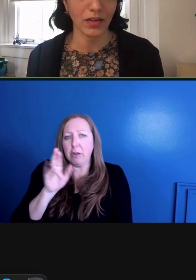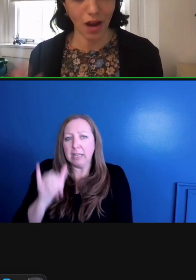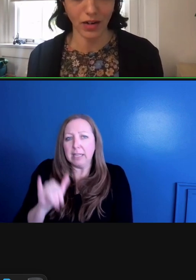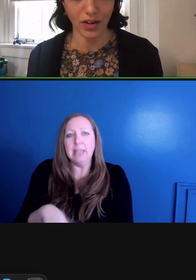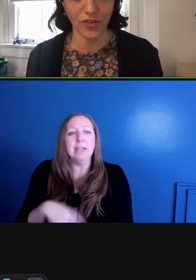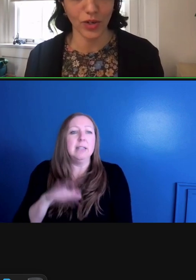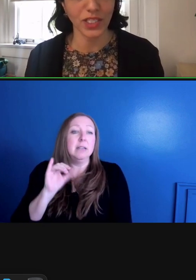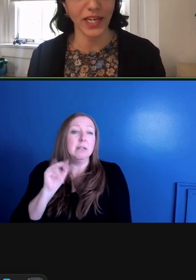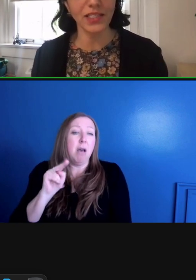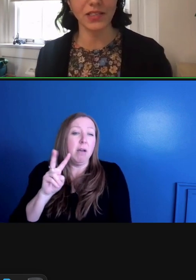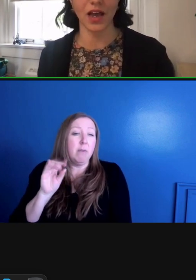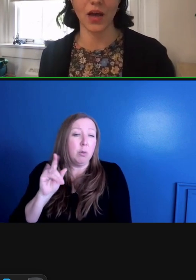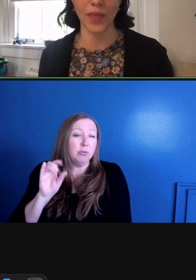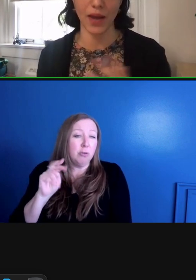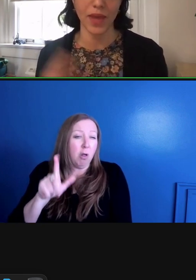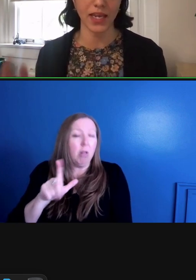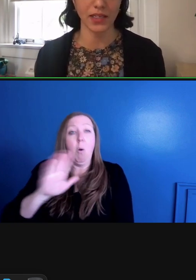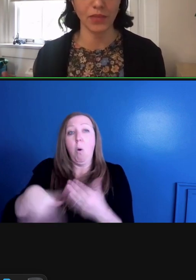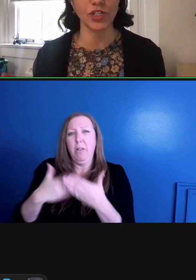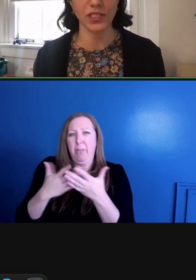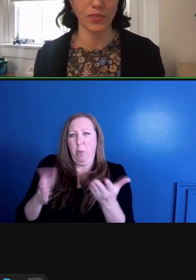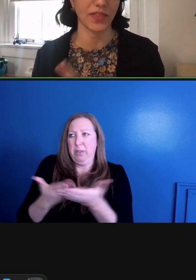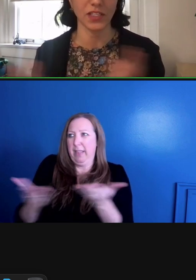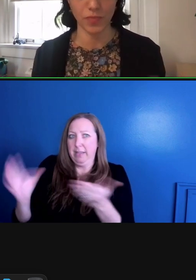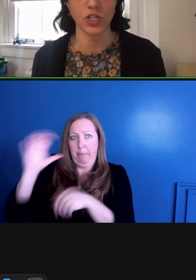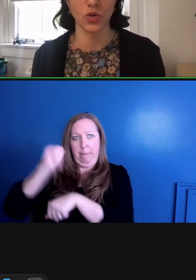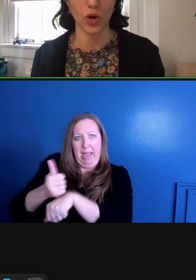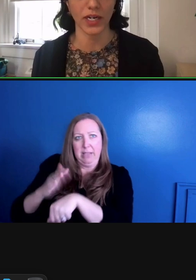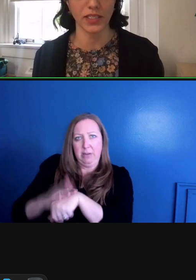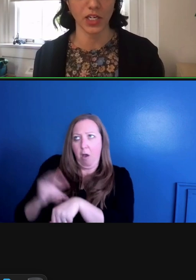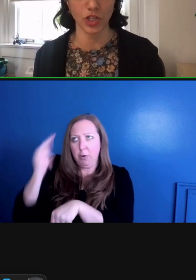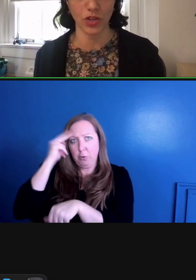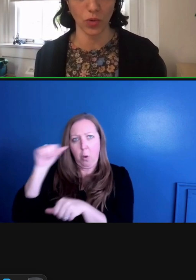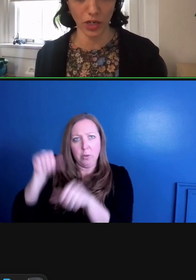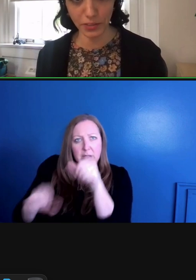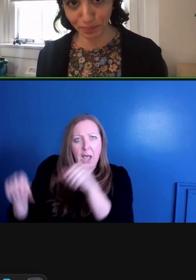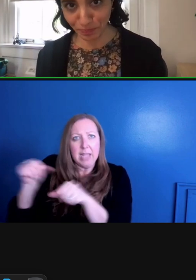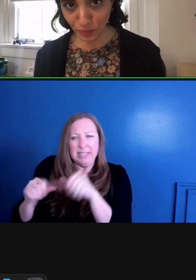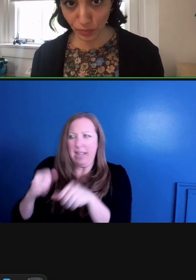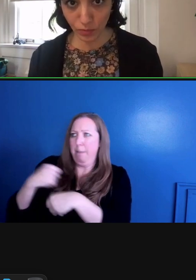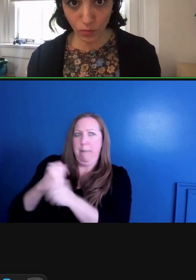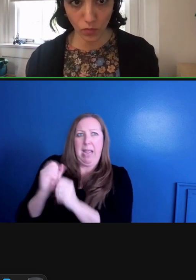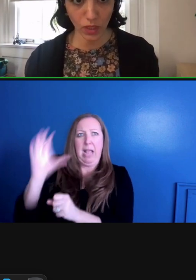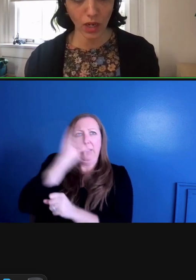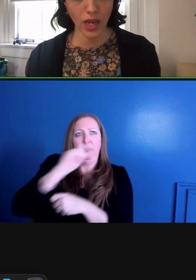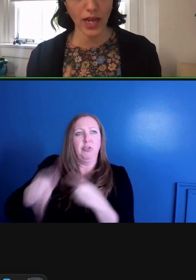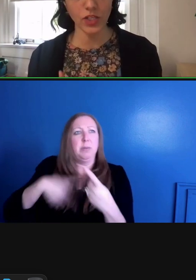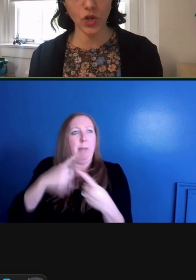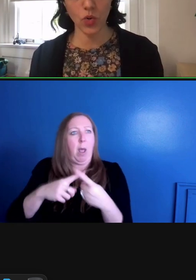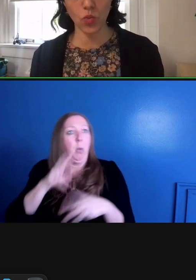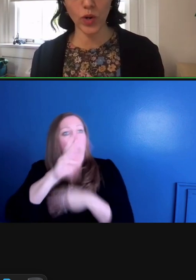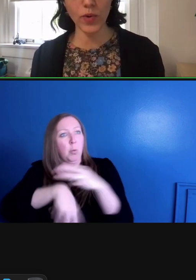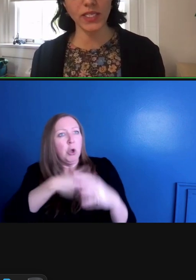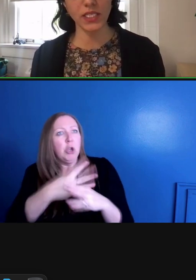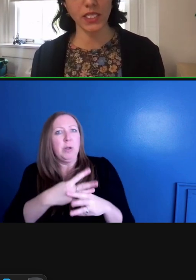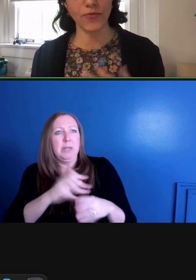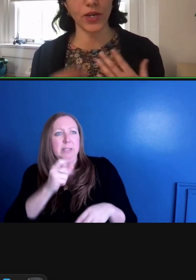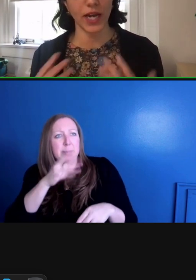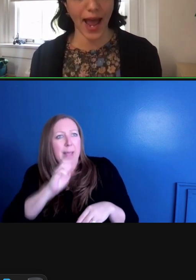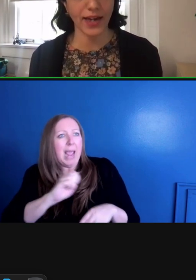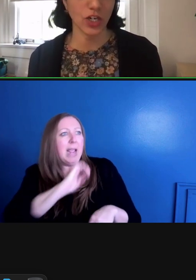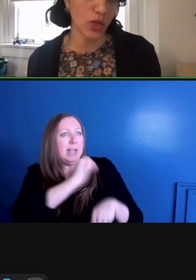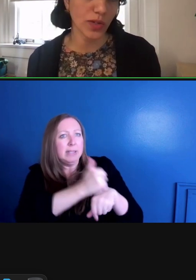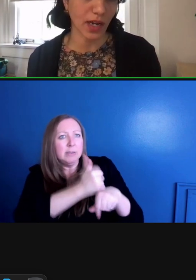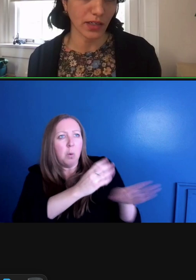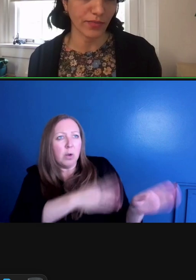based on cognitive neuroscience and make assumptions about the spatial organization of the world. And so we wanted to see if